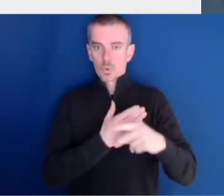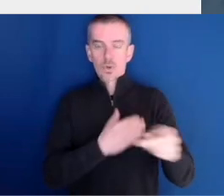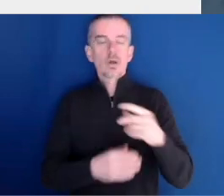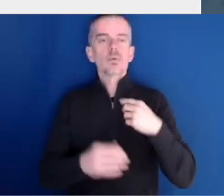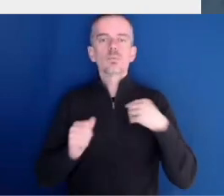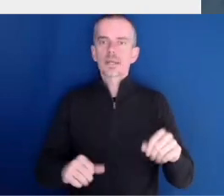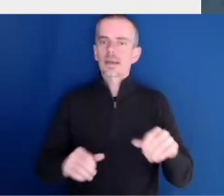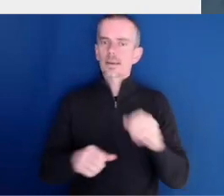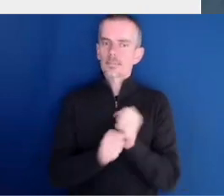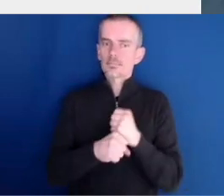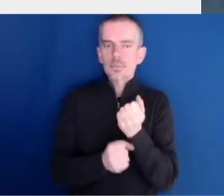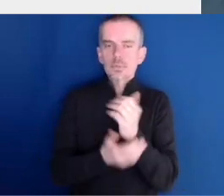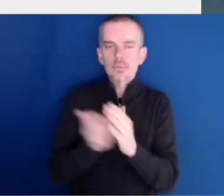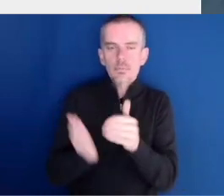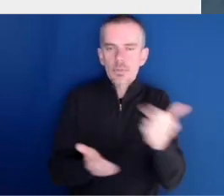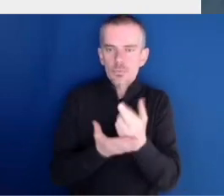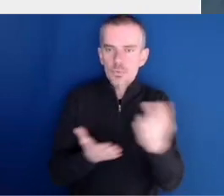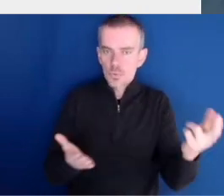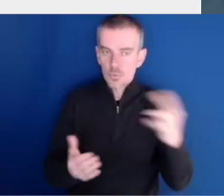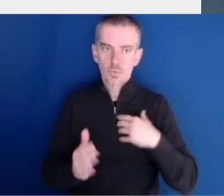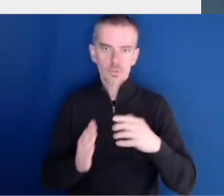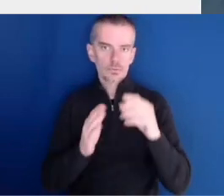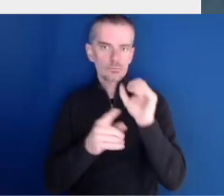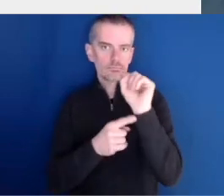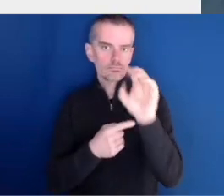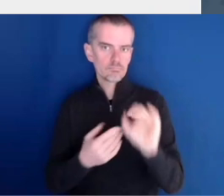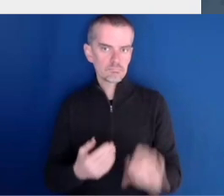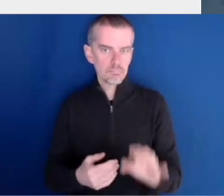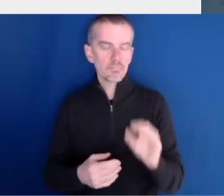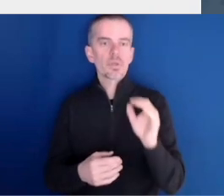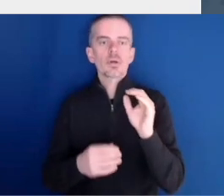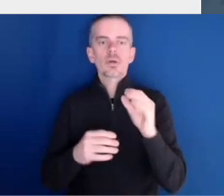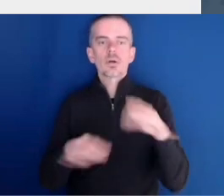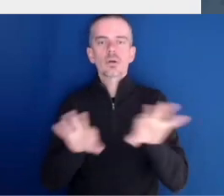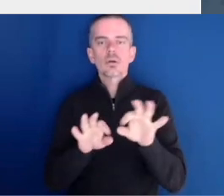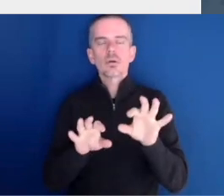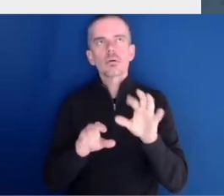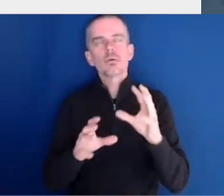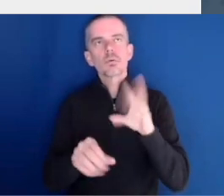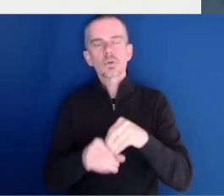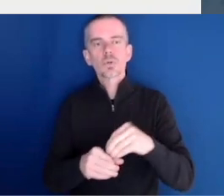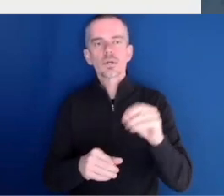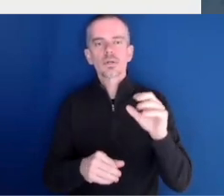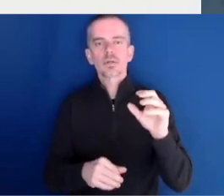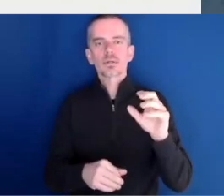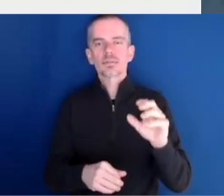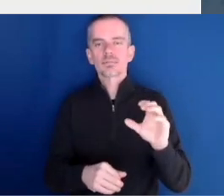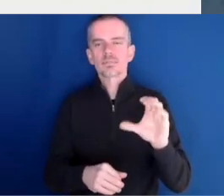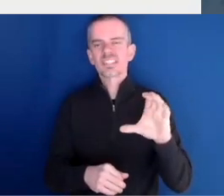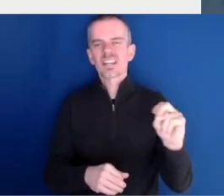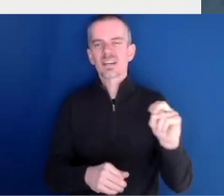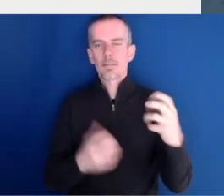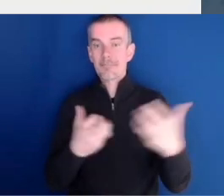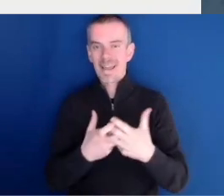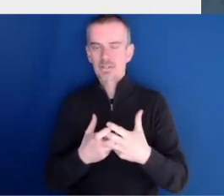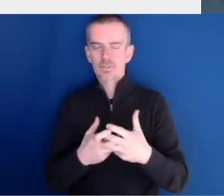a few other resources that we want to highlight, including a navigating match primer and template that kind of goes